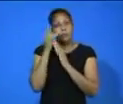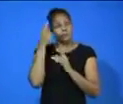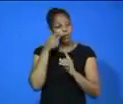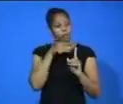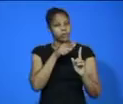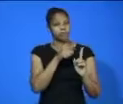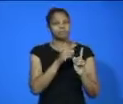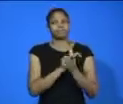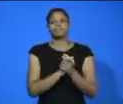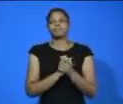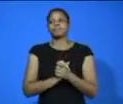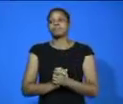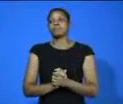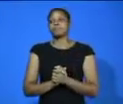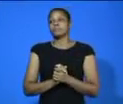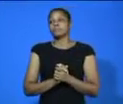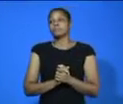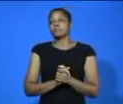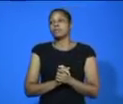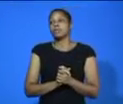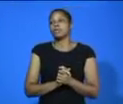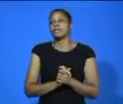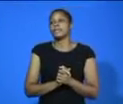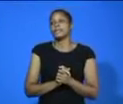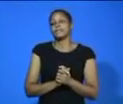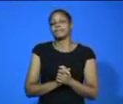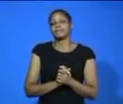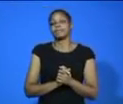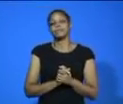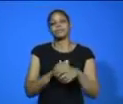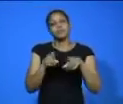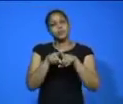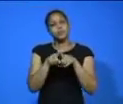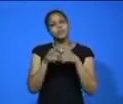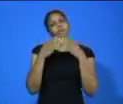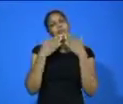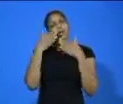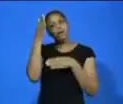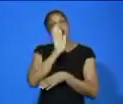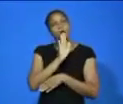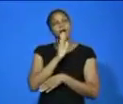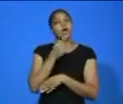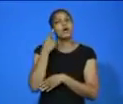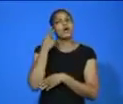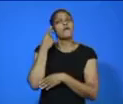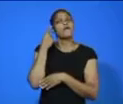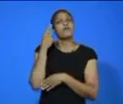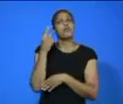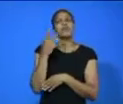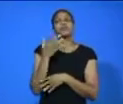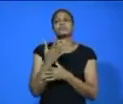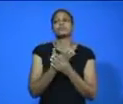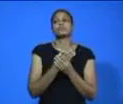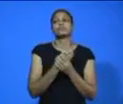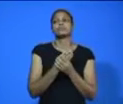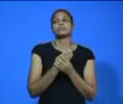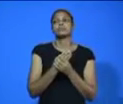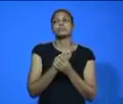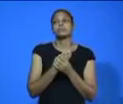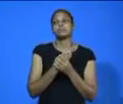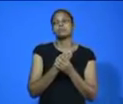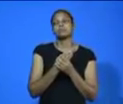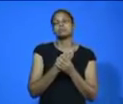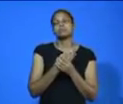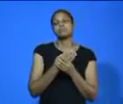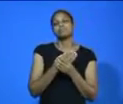in a moment or two. I'd like also to thank God for the recovery being